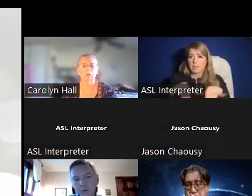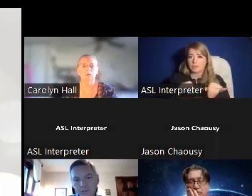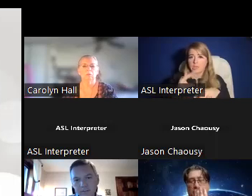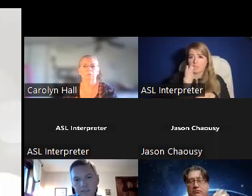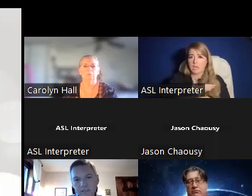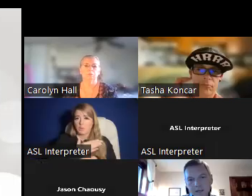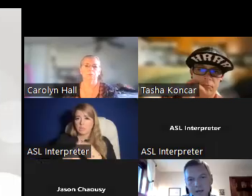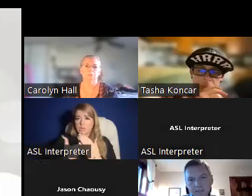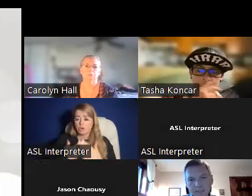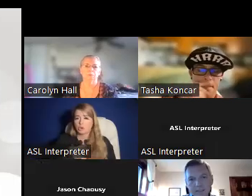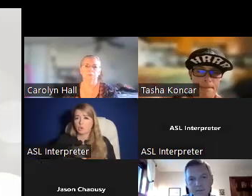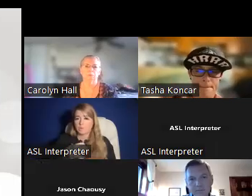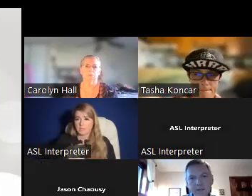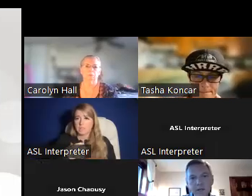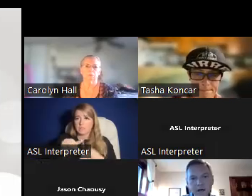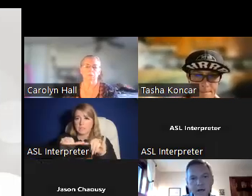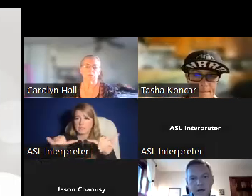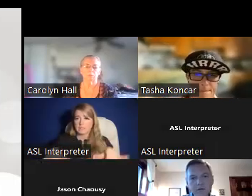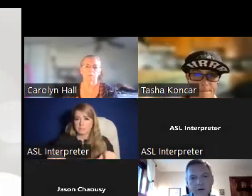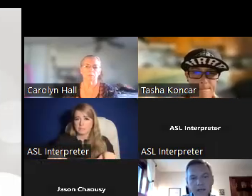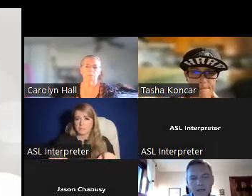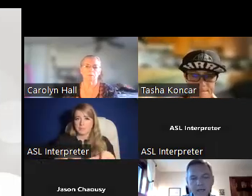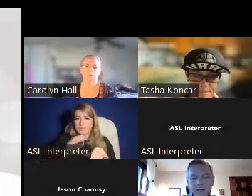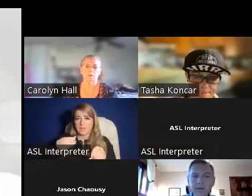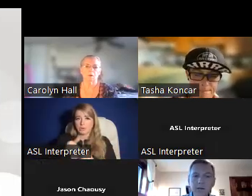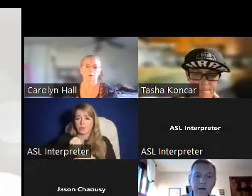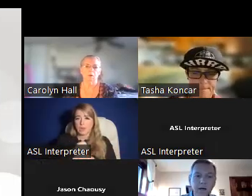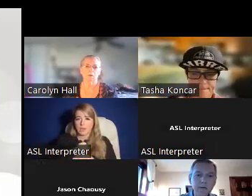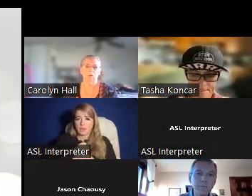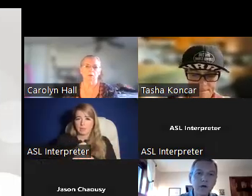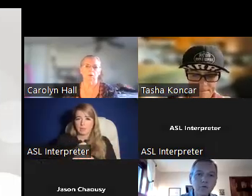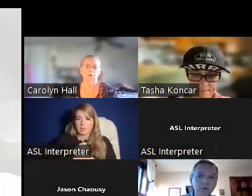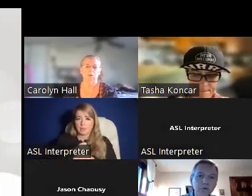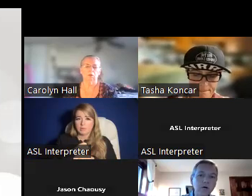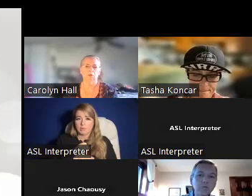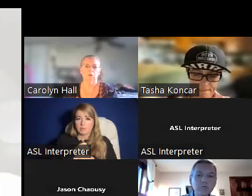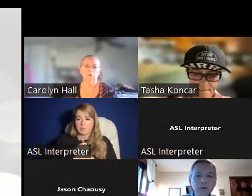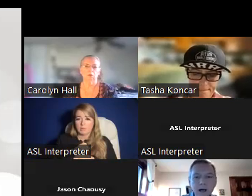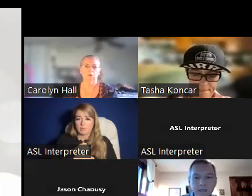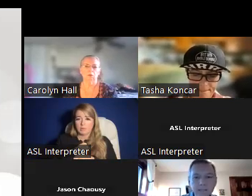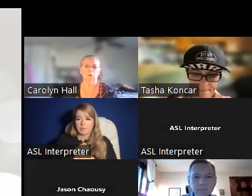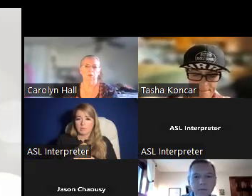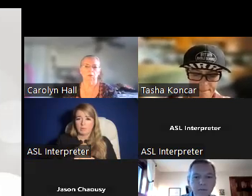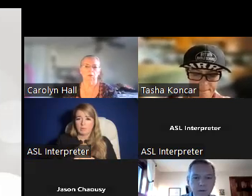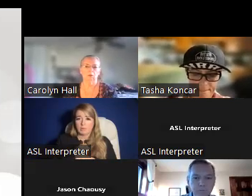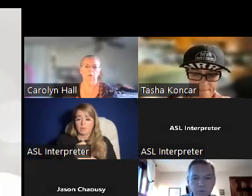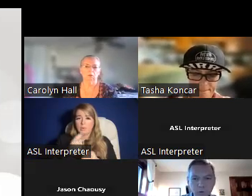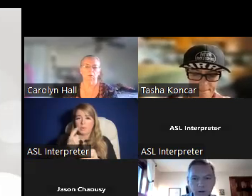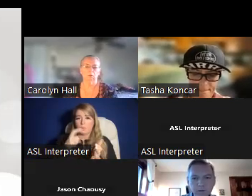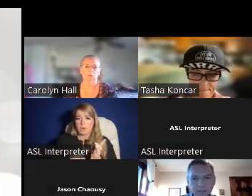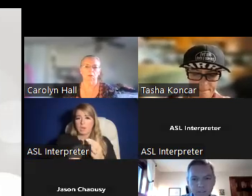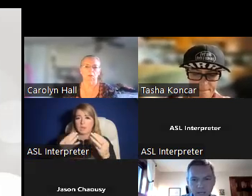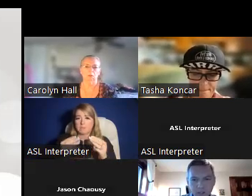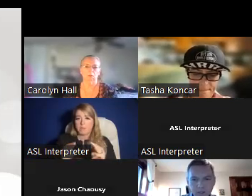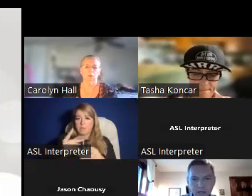entire grievance system and creating a routinized method